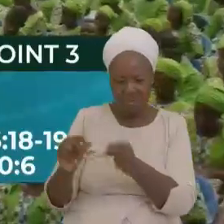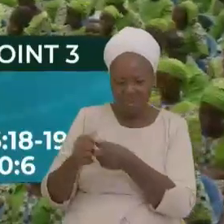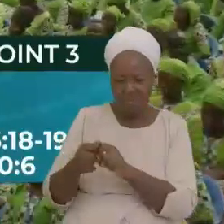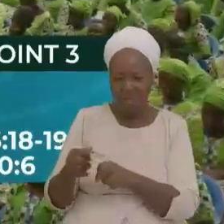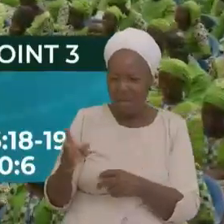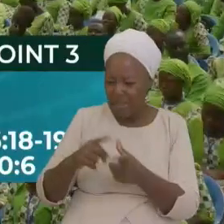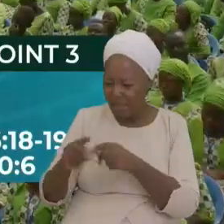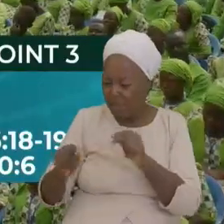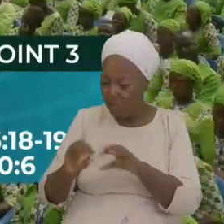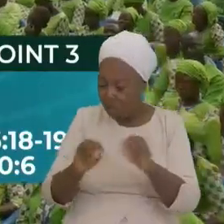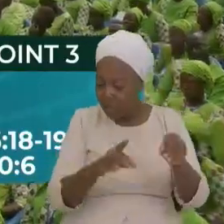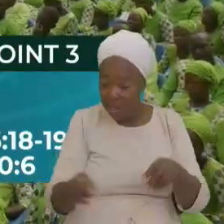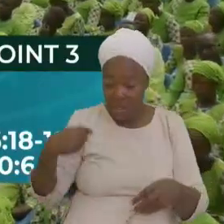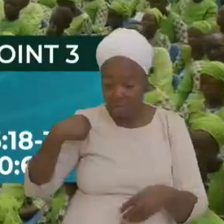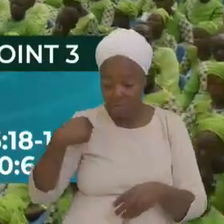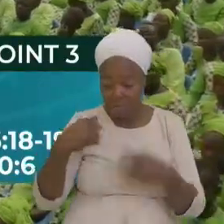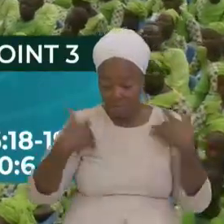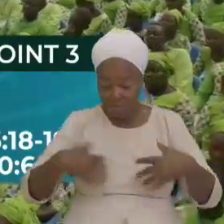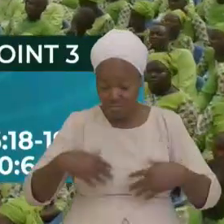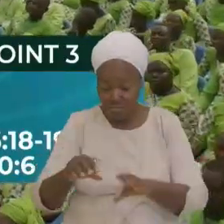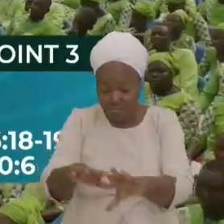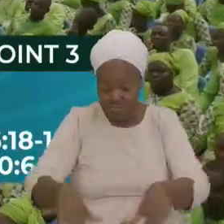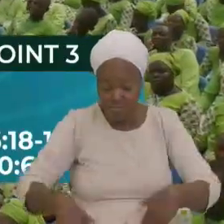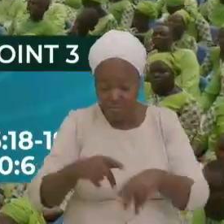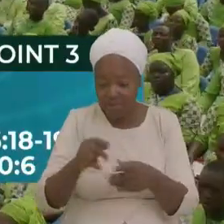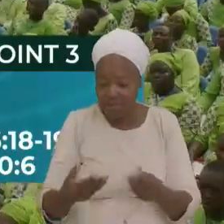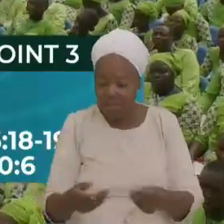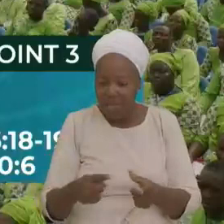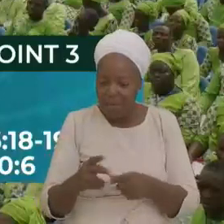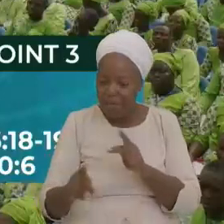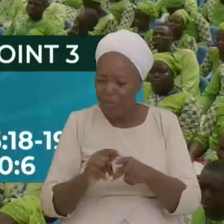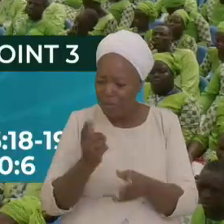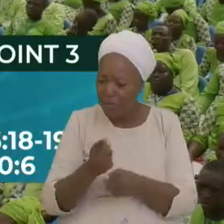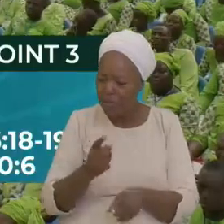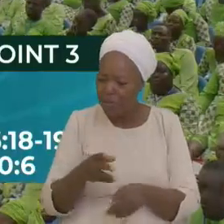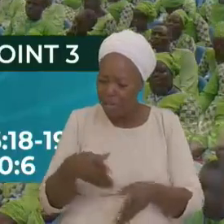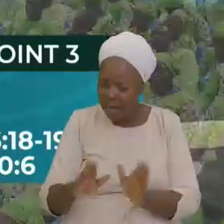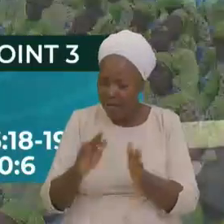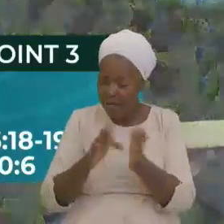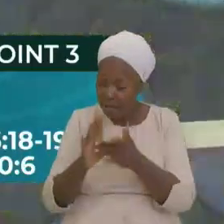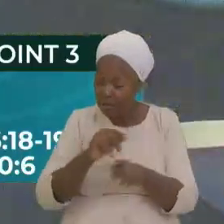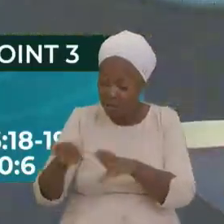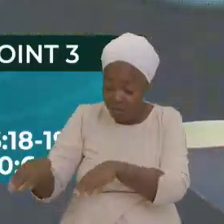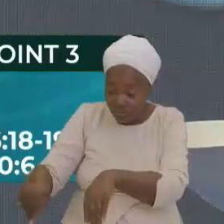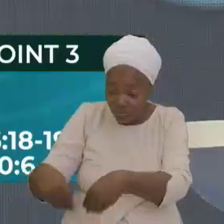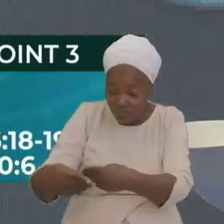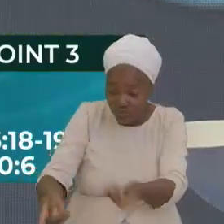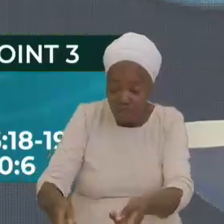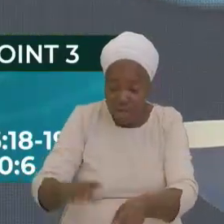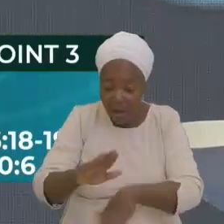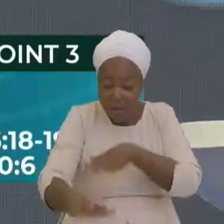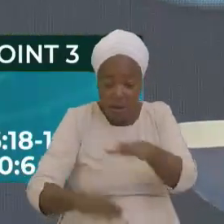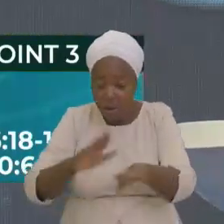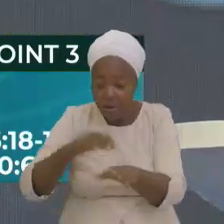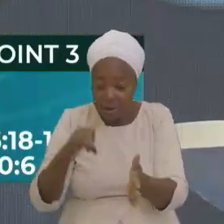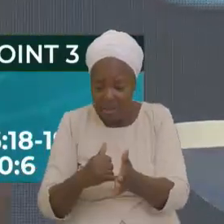put the palm fronts and they allowed Jesus to go over. And there